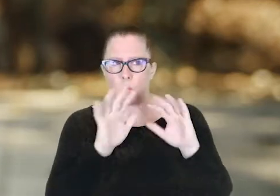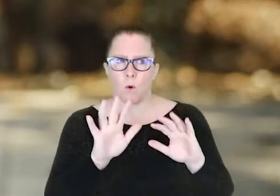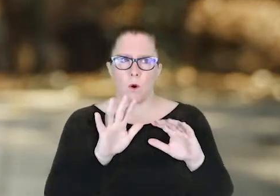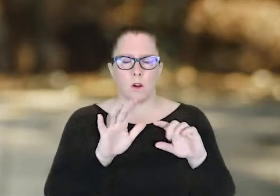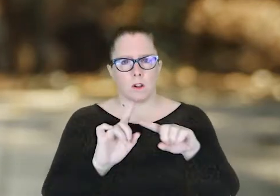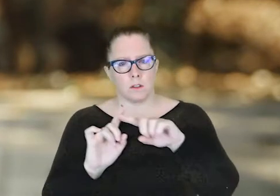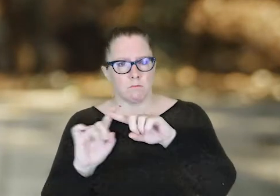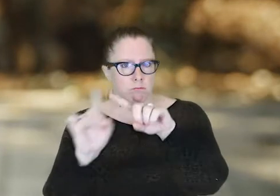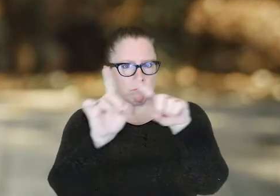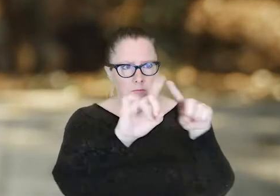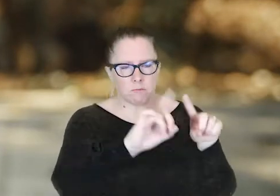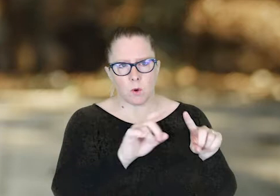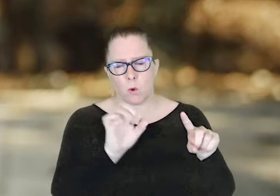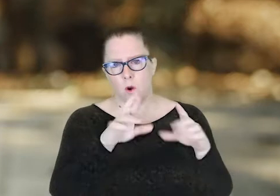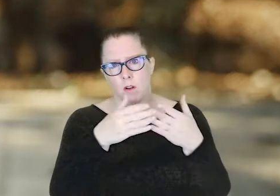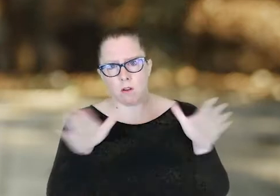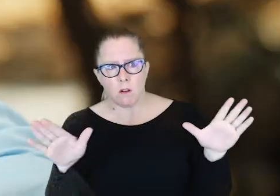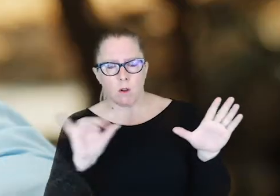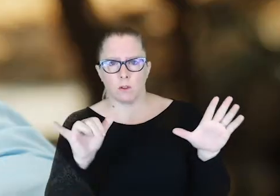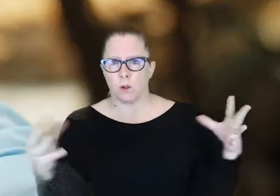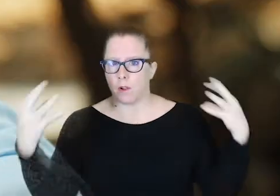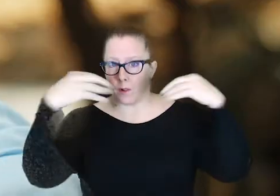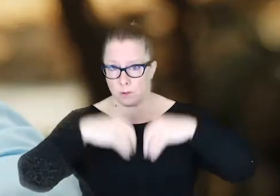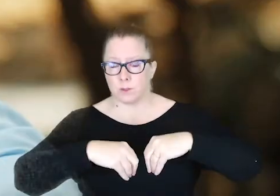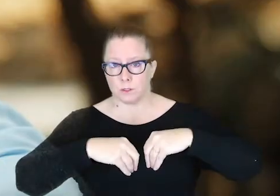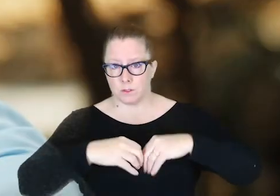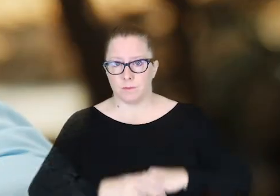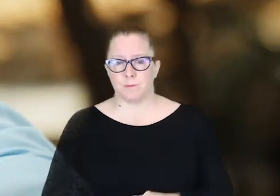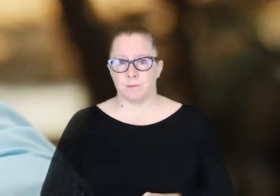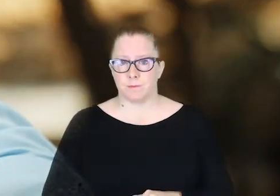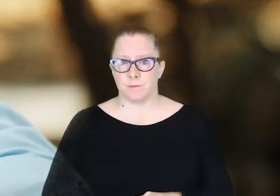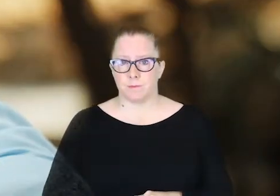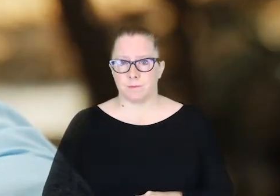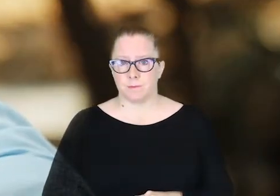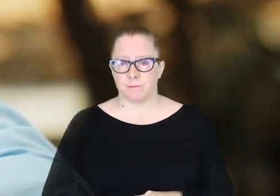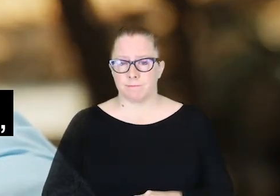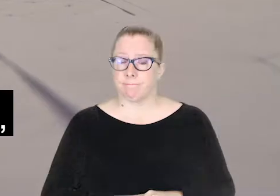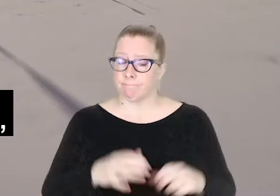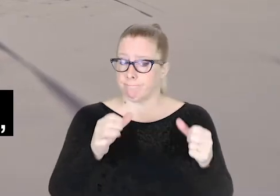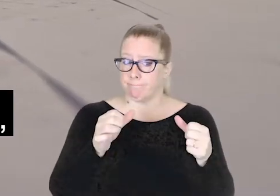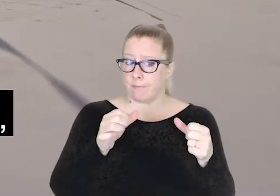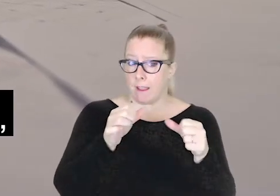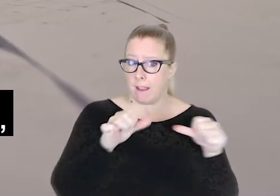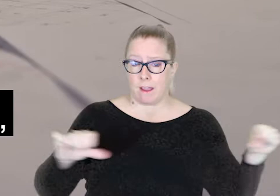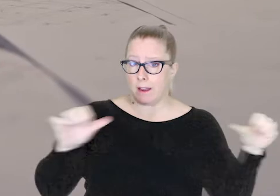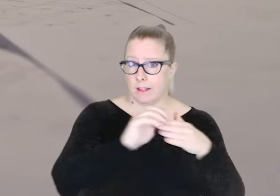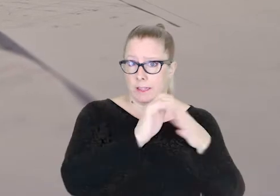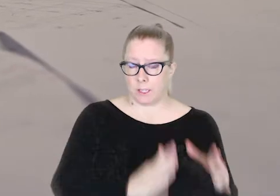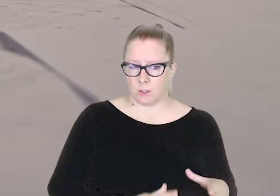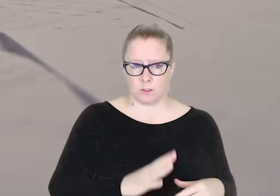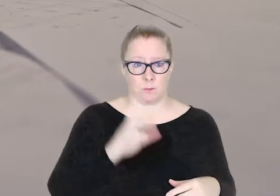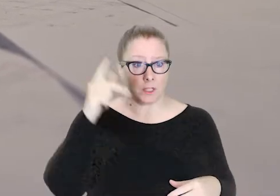justice, diversity, and inclusion. And I argue that all kinds of decision makers, whether they're urban